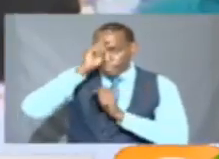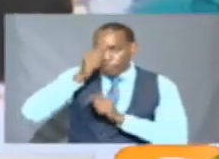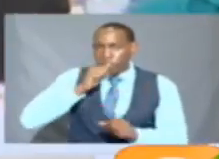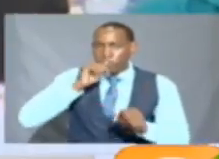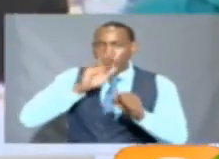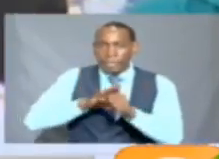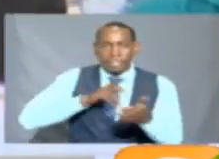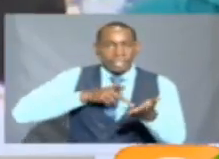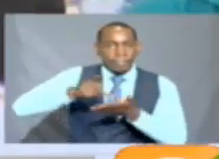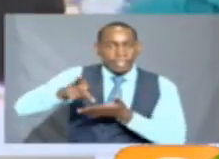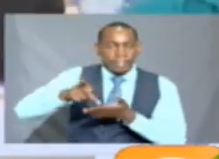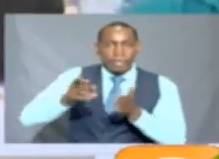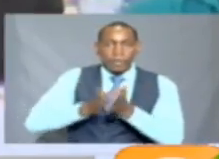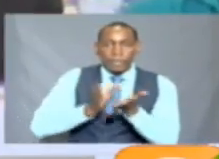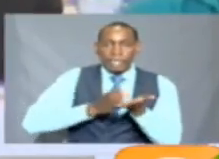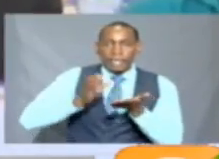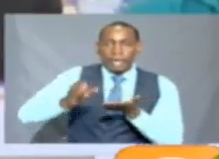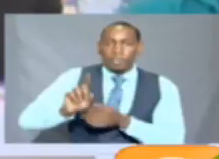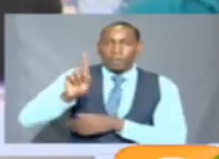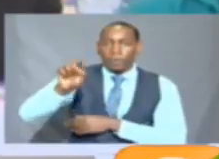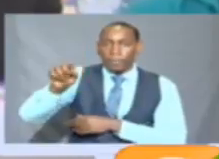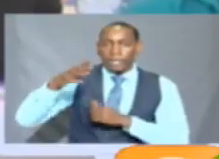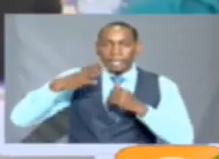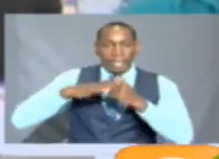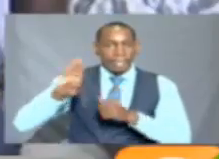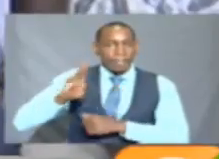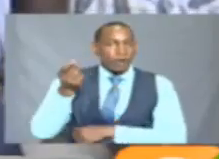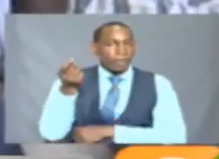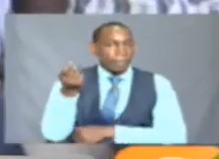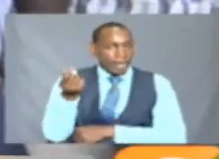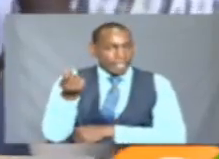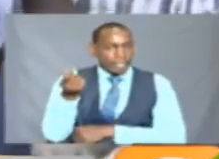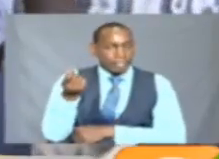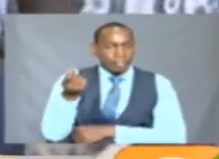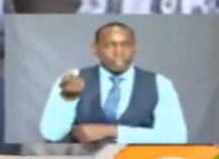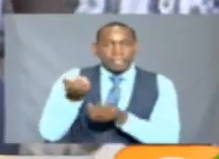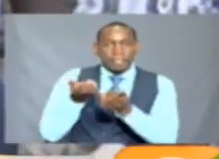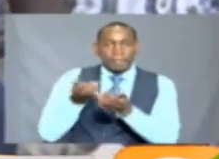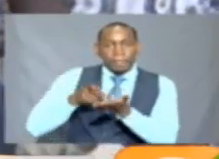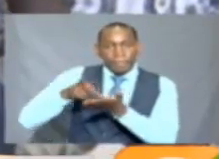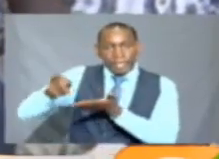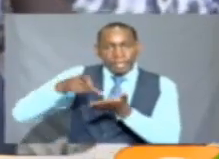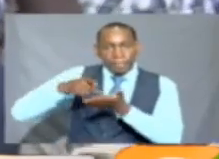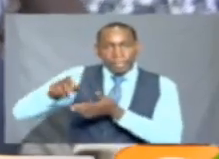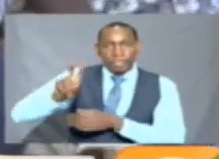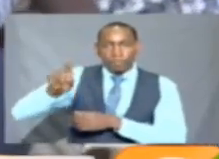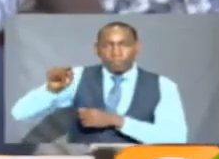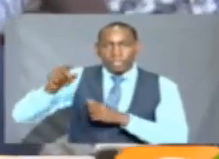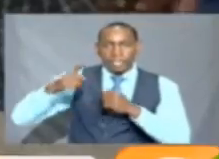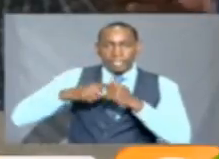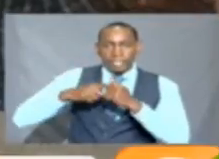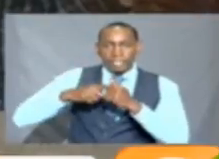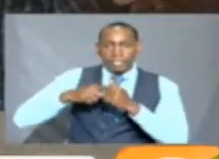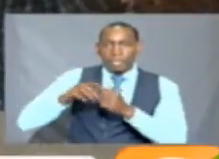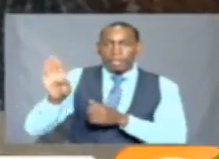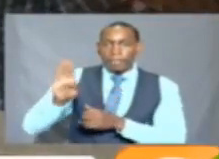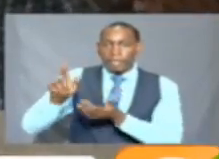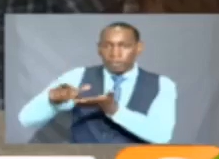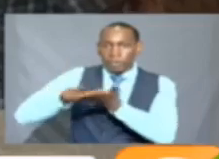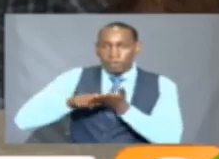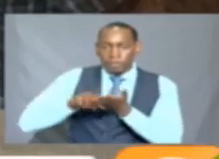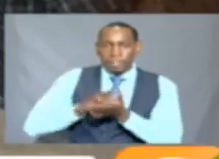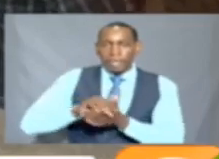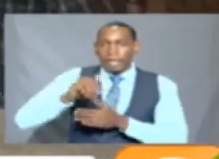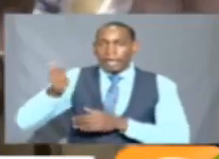promise of payment despite releasing 1.9 billion shillings to service of the 2.6 billion shilling debt. Their counterparts at